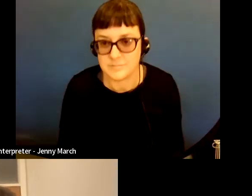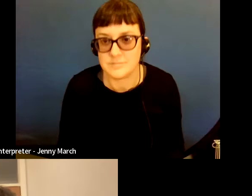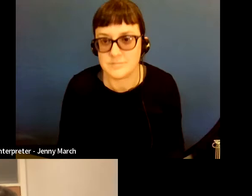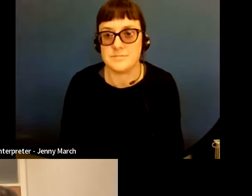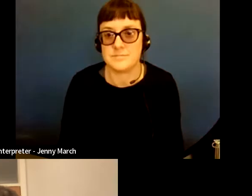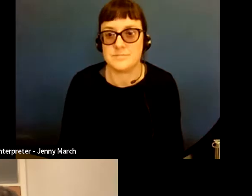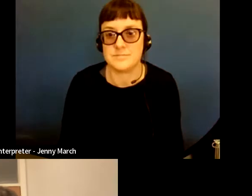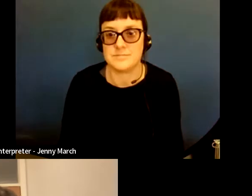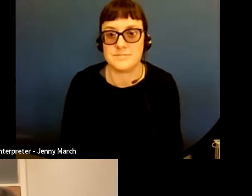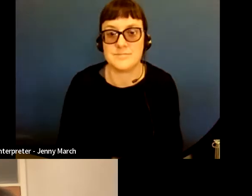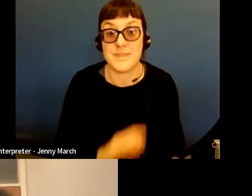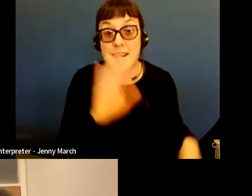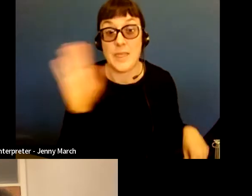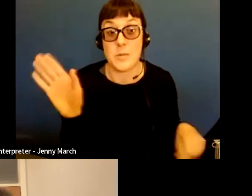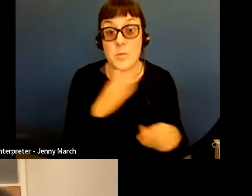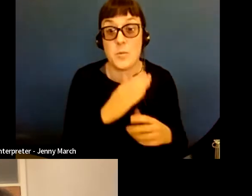Hello, everyone.